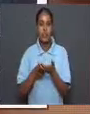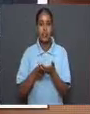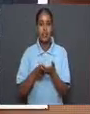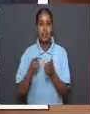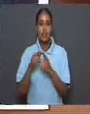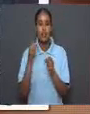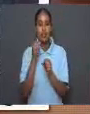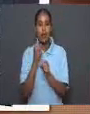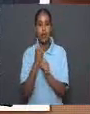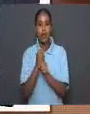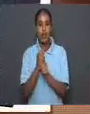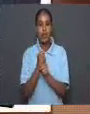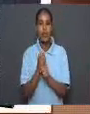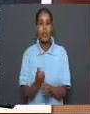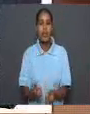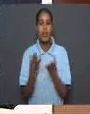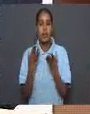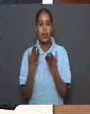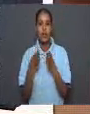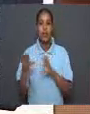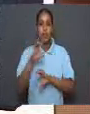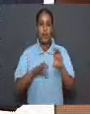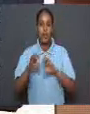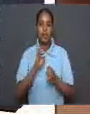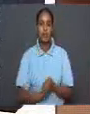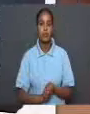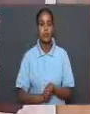to manufacture a number of chemicals.